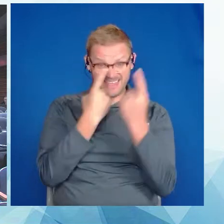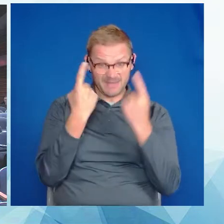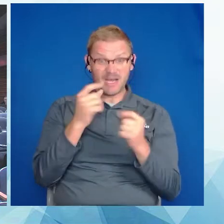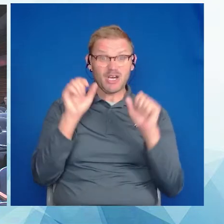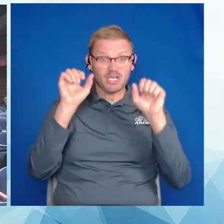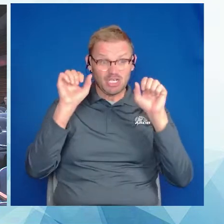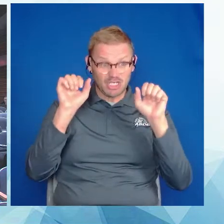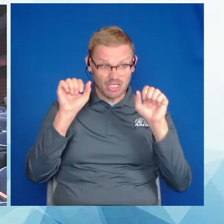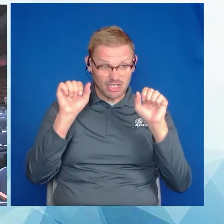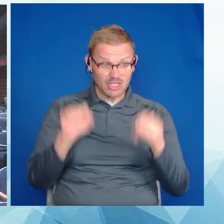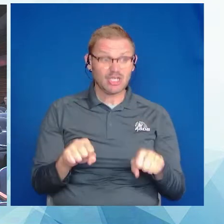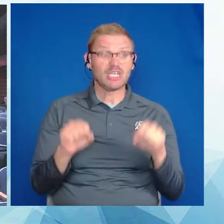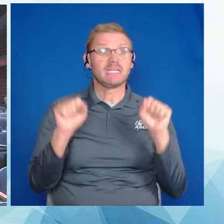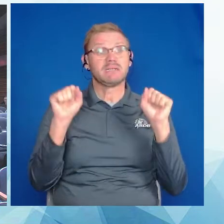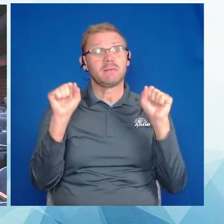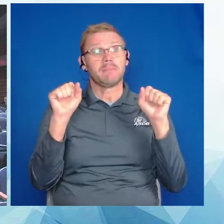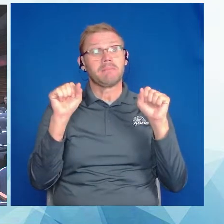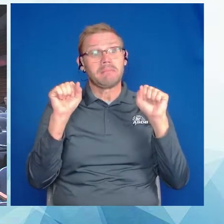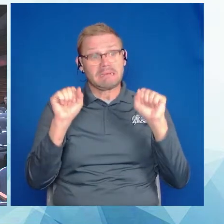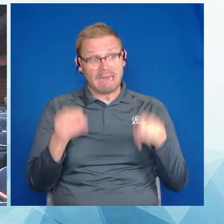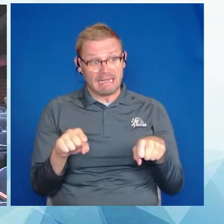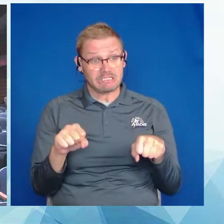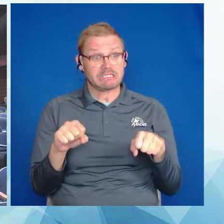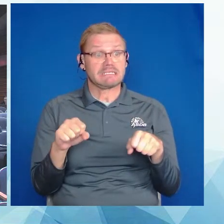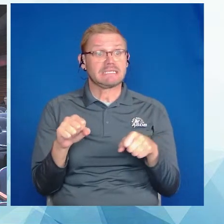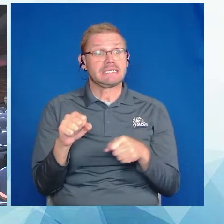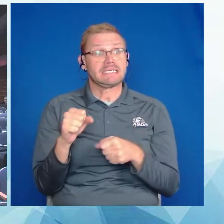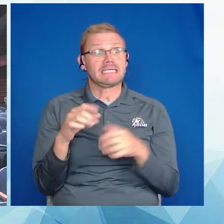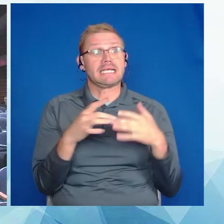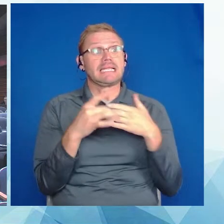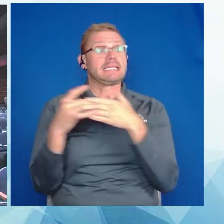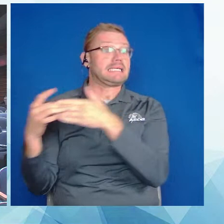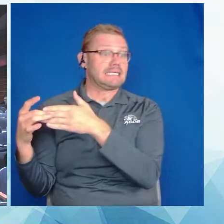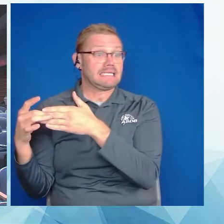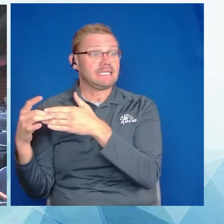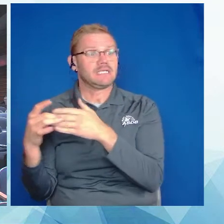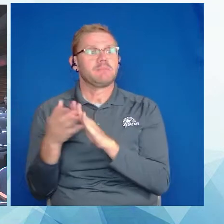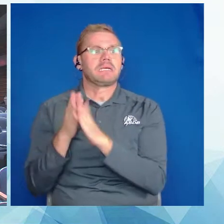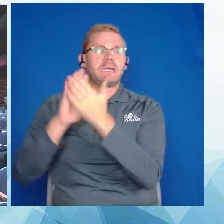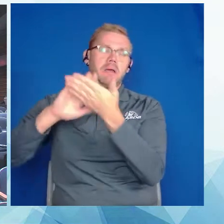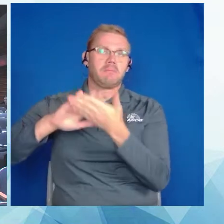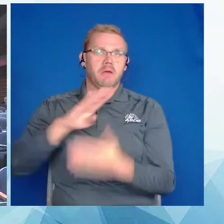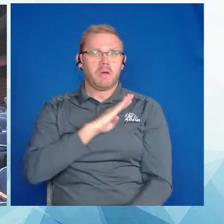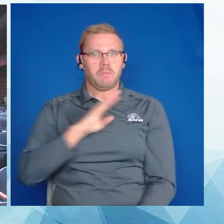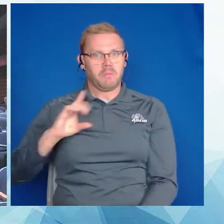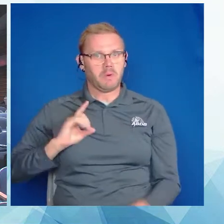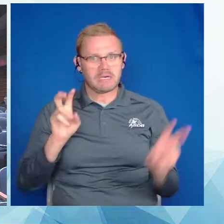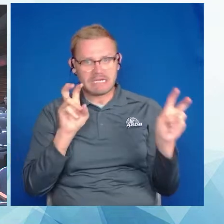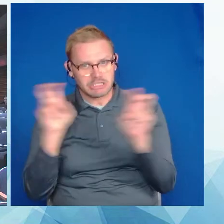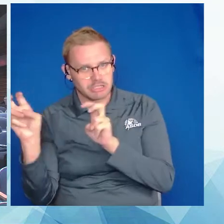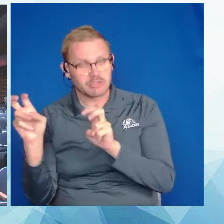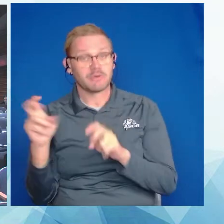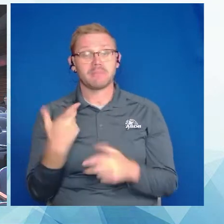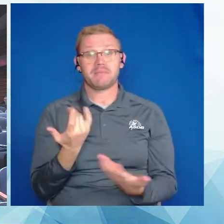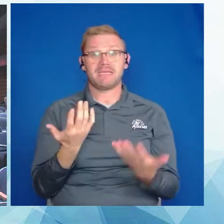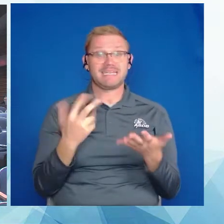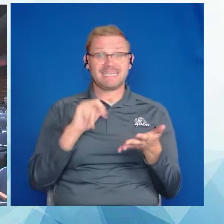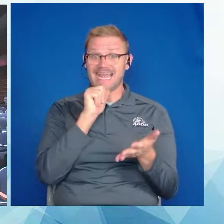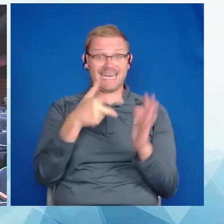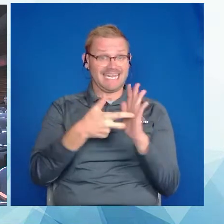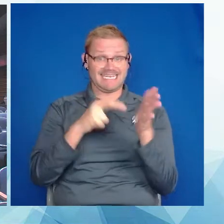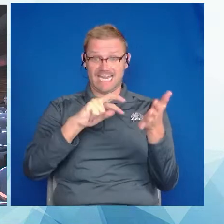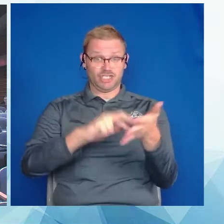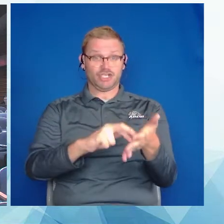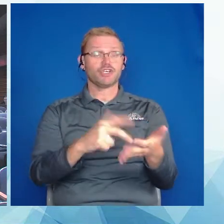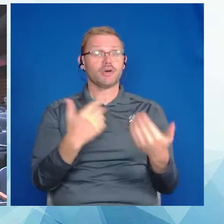a board matter. Because that becomes very important when you sometimes maybe inadvertently end up with a quorum